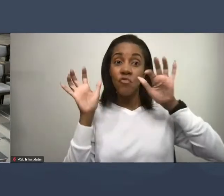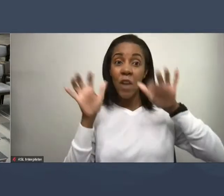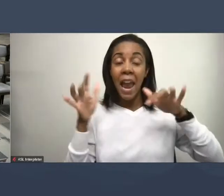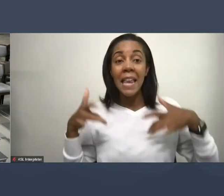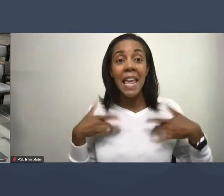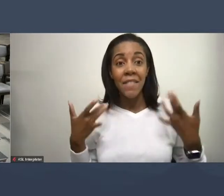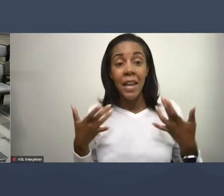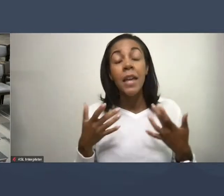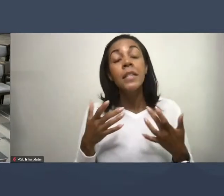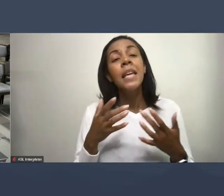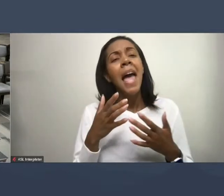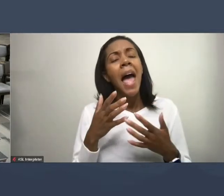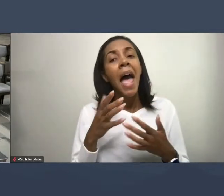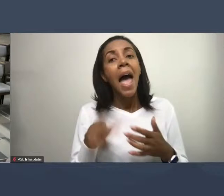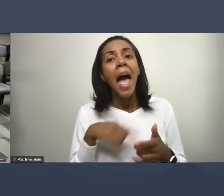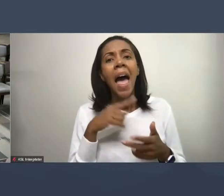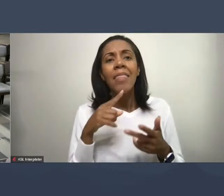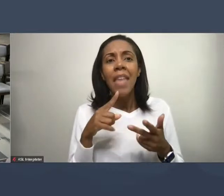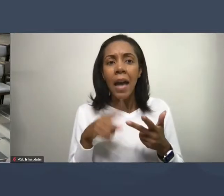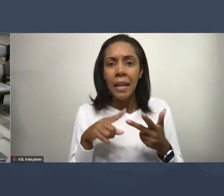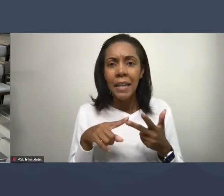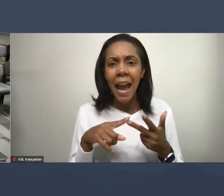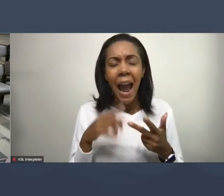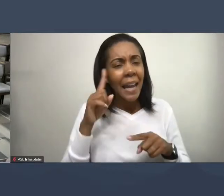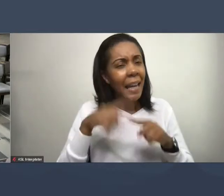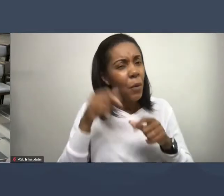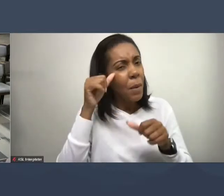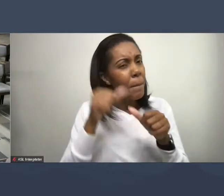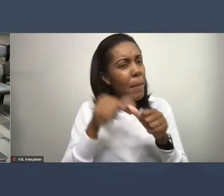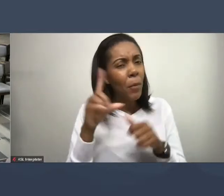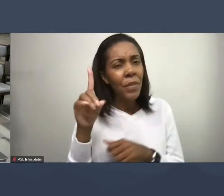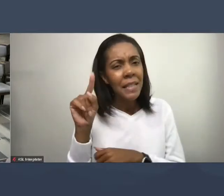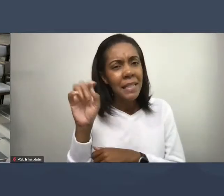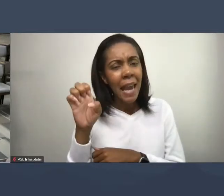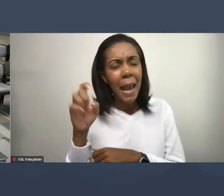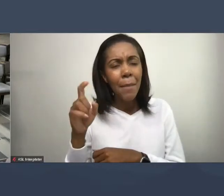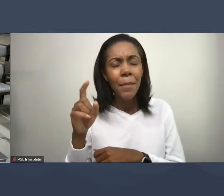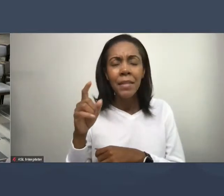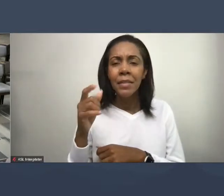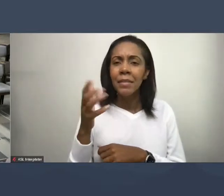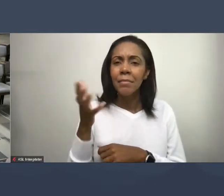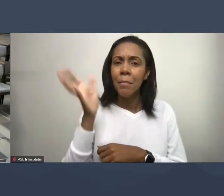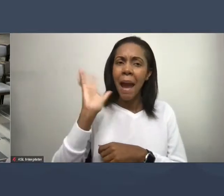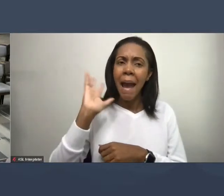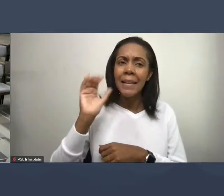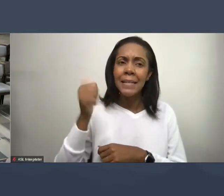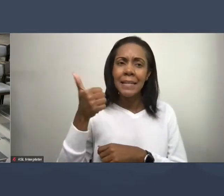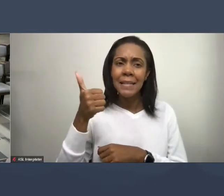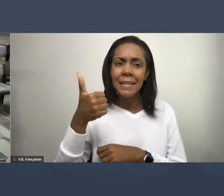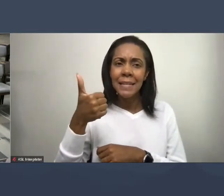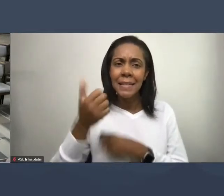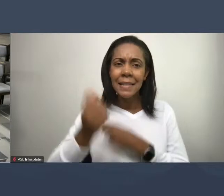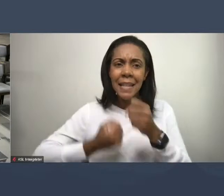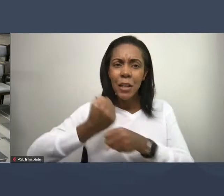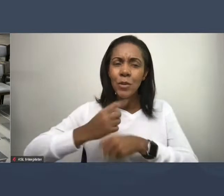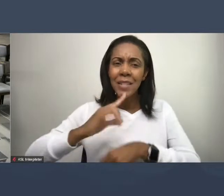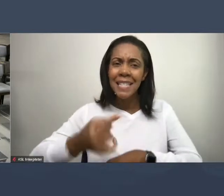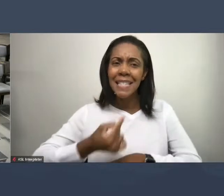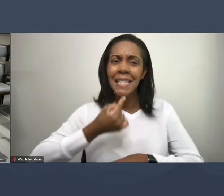time frame. Maybe somebody can help me on the date. But over the past 10 years, I remember there being a serious flood,